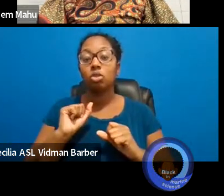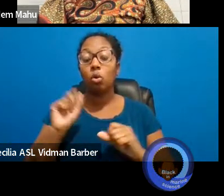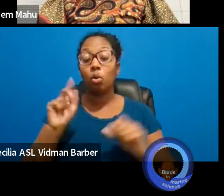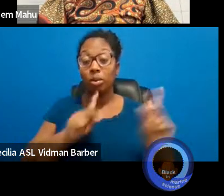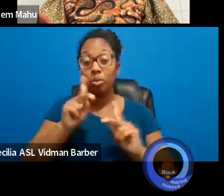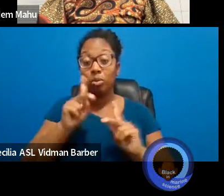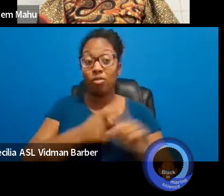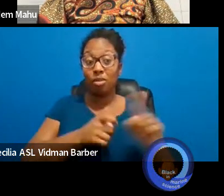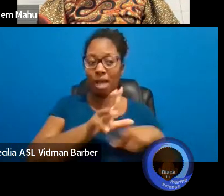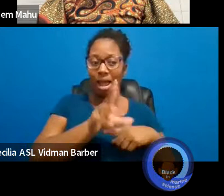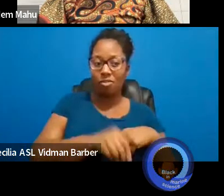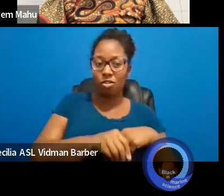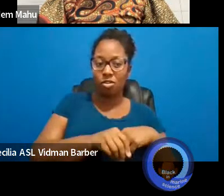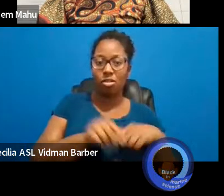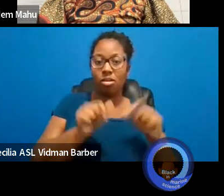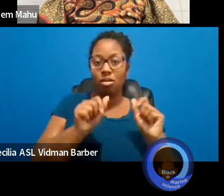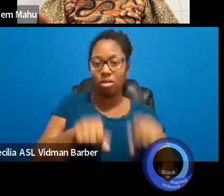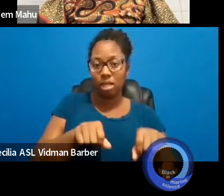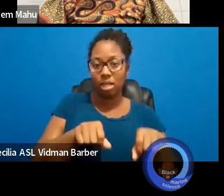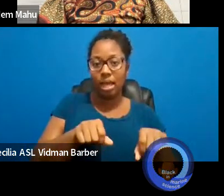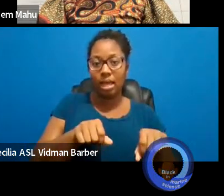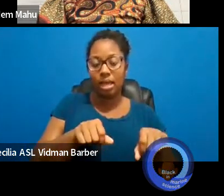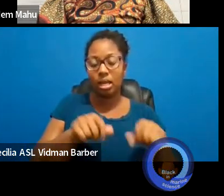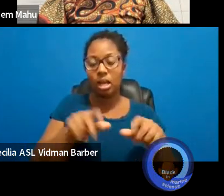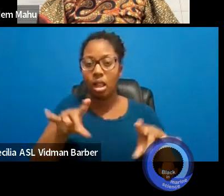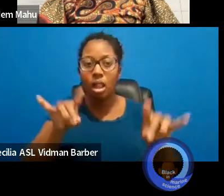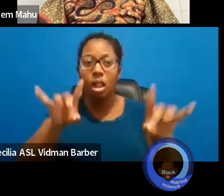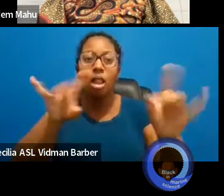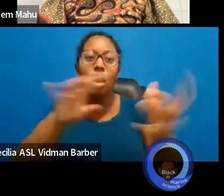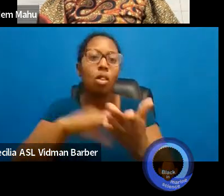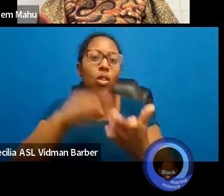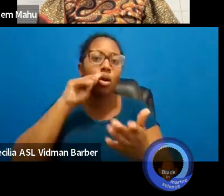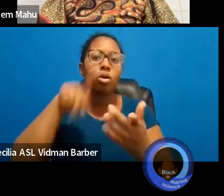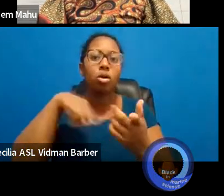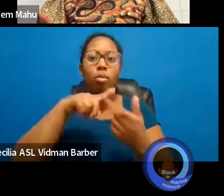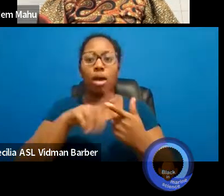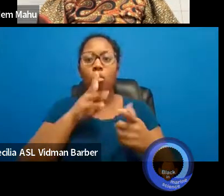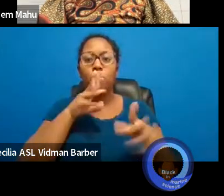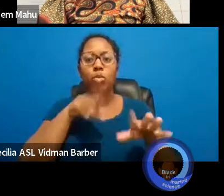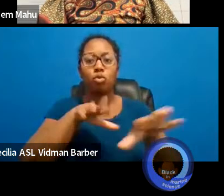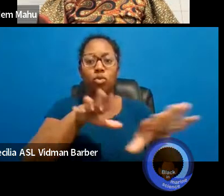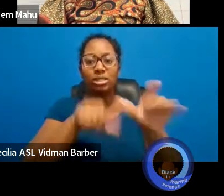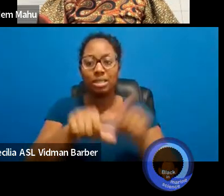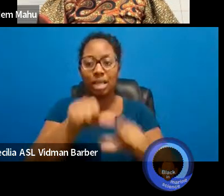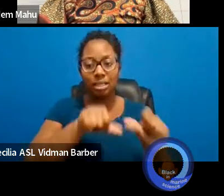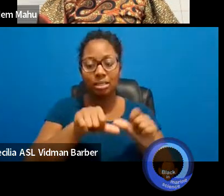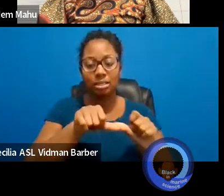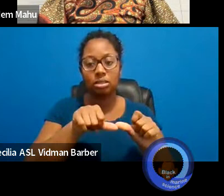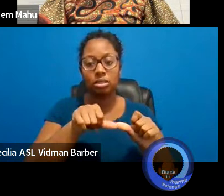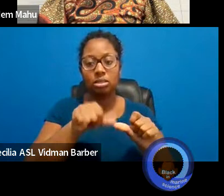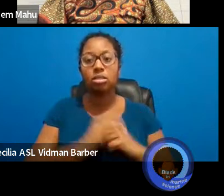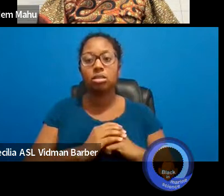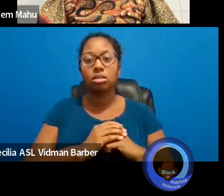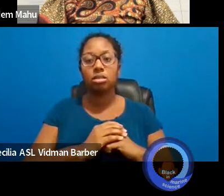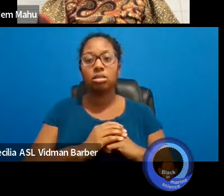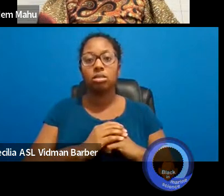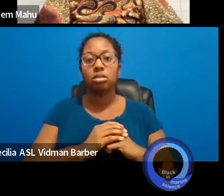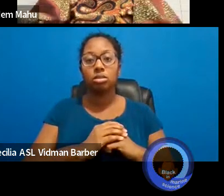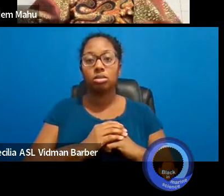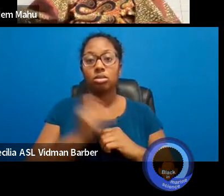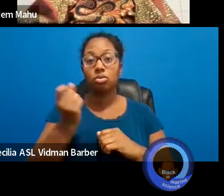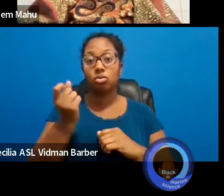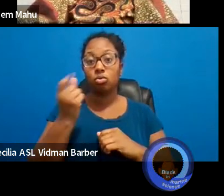Africa to, participate and then learn more about marine sciences. During my internship, it was a rigorous process in studying